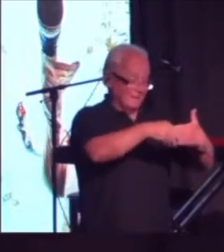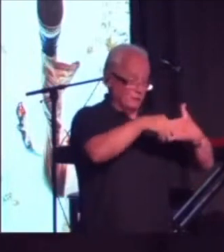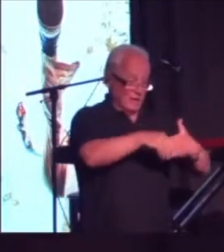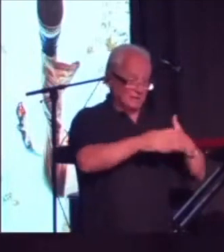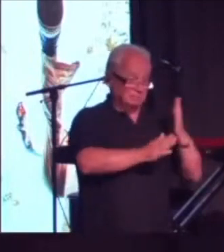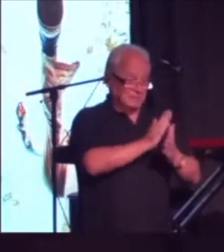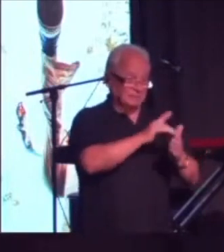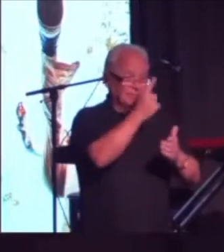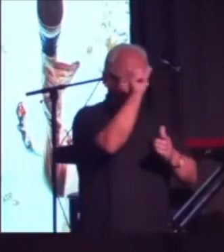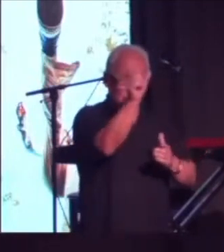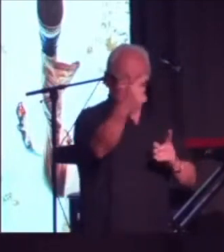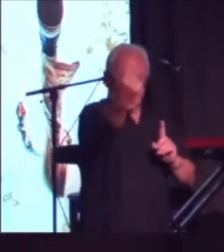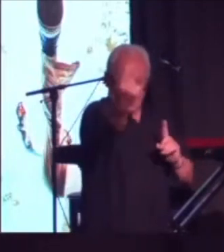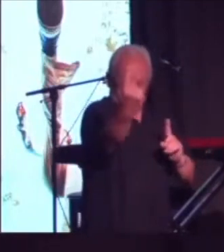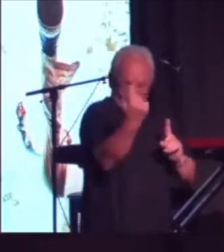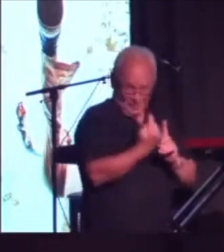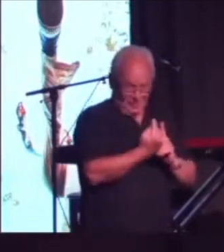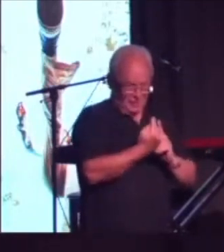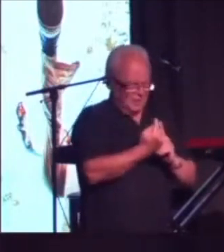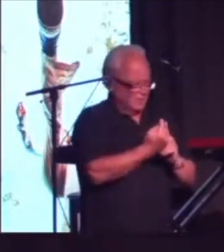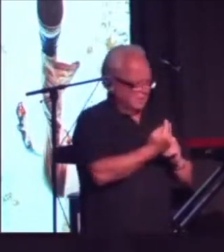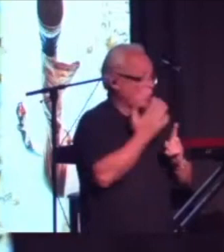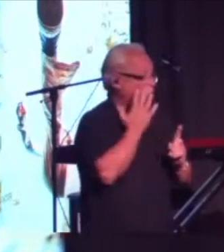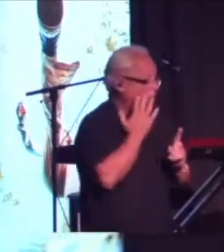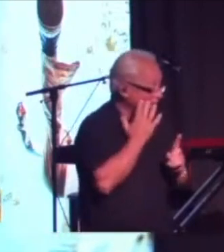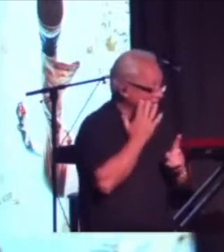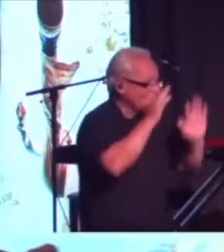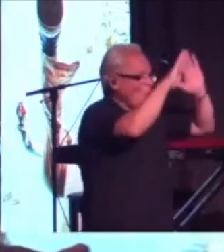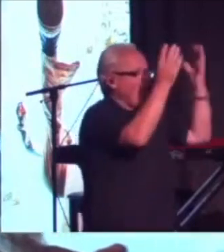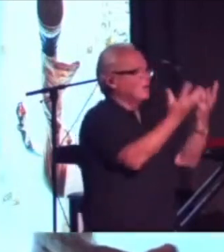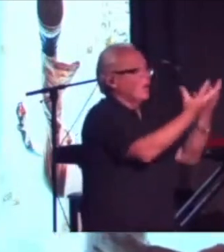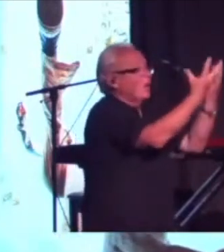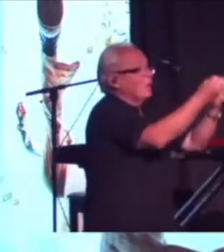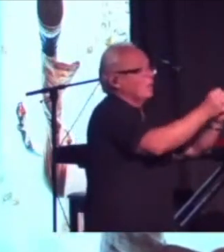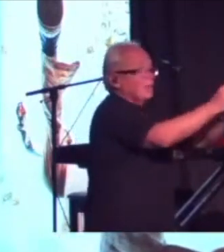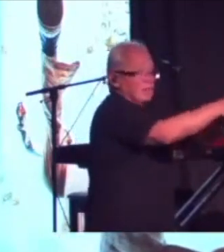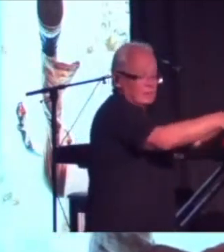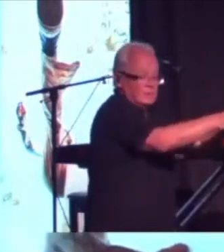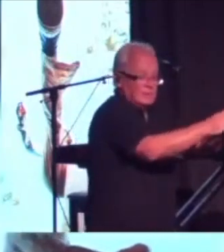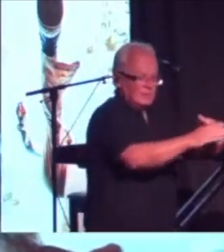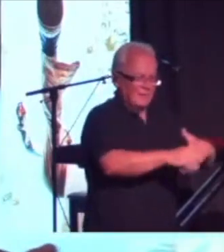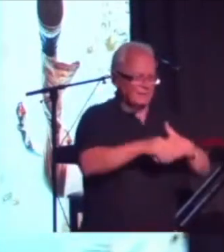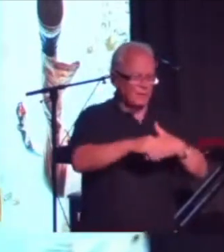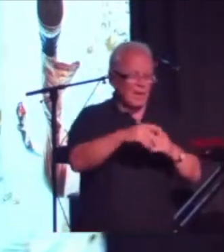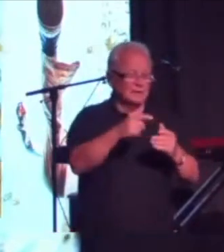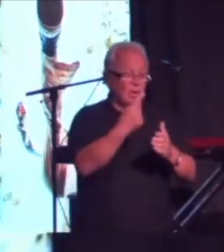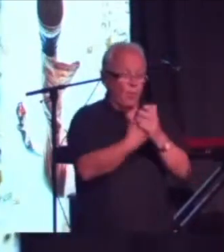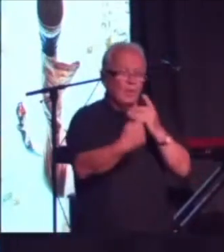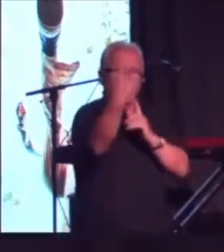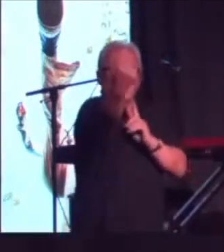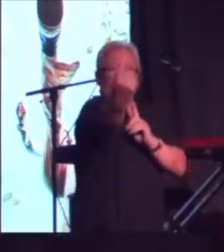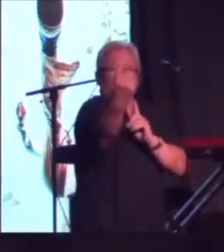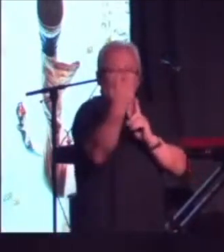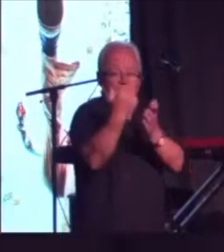in when the whole world has gone out. A friend is one who comes in when the whole world has gone out. Let me ask